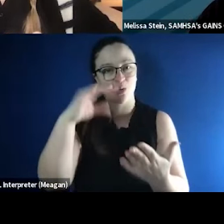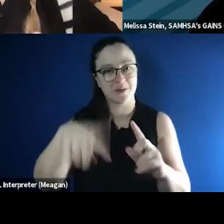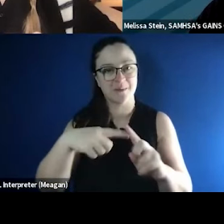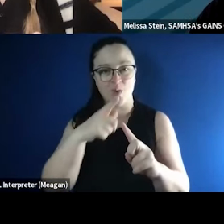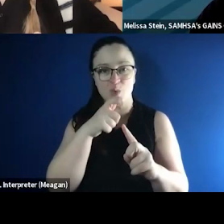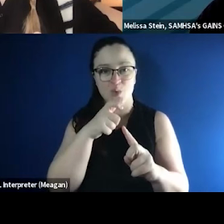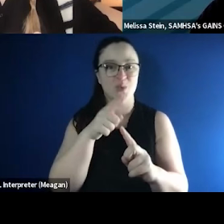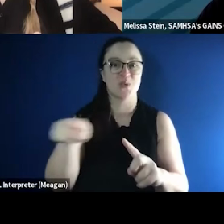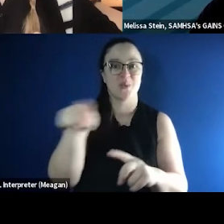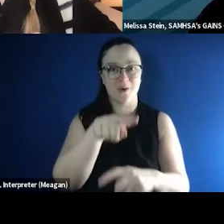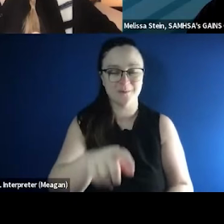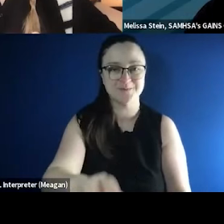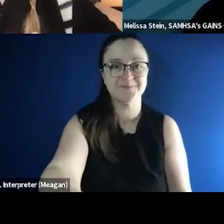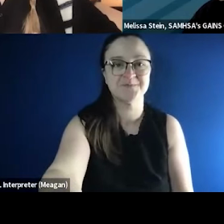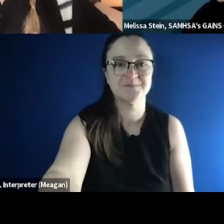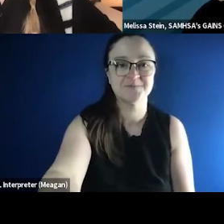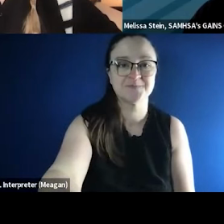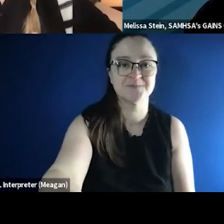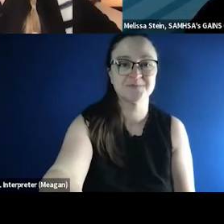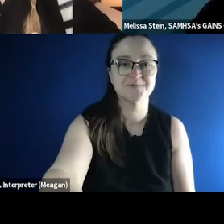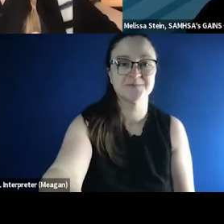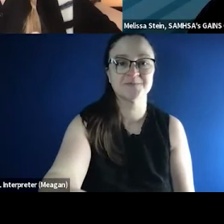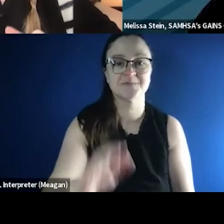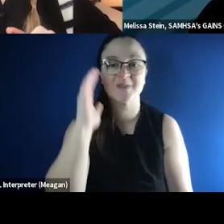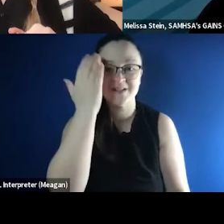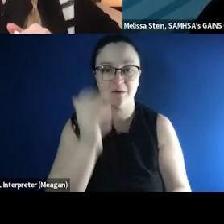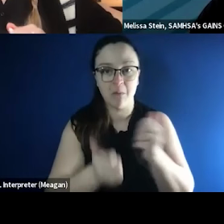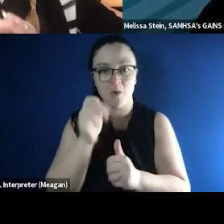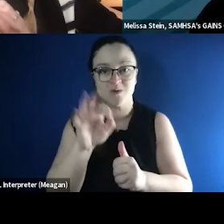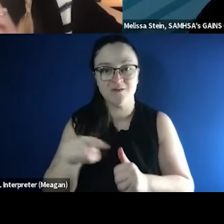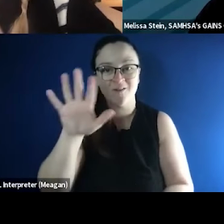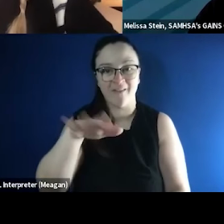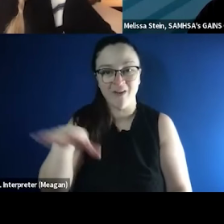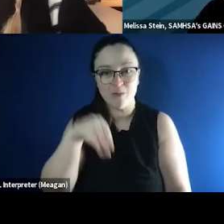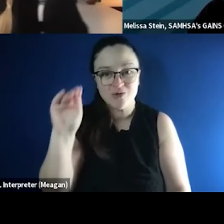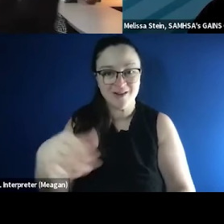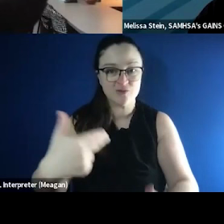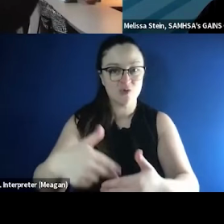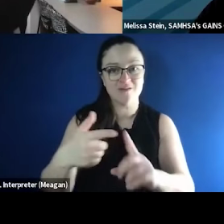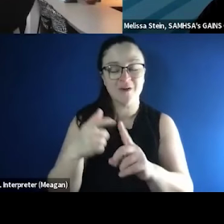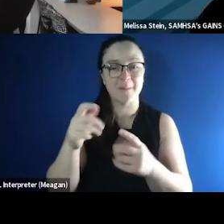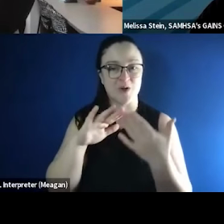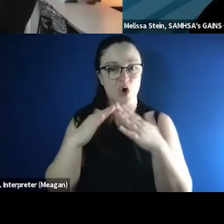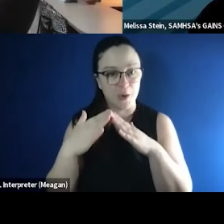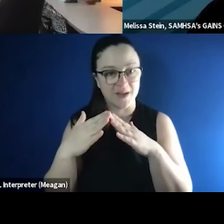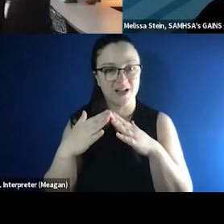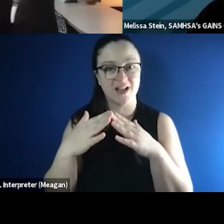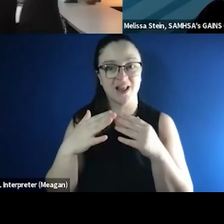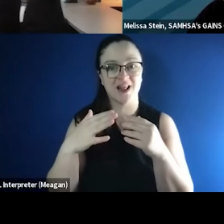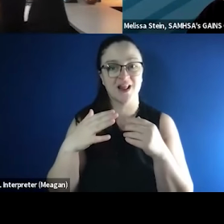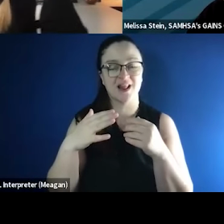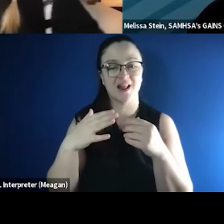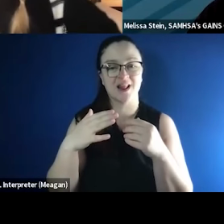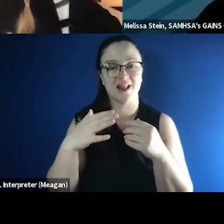today's presentation. It looks like most of you, 55% of you, are joining from urban locations, followed by